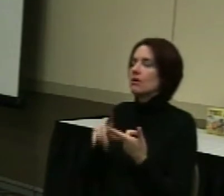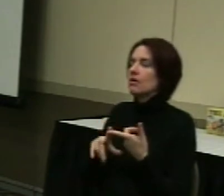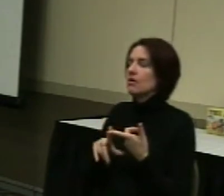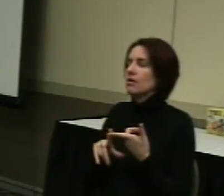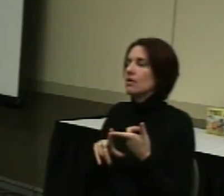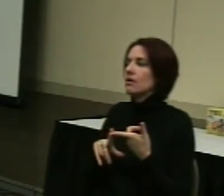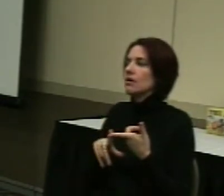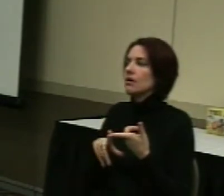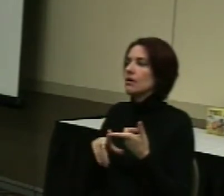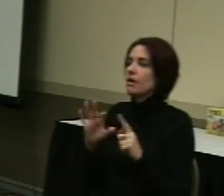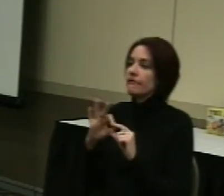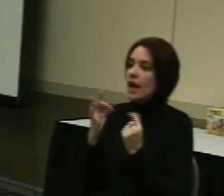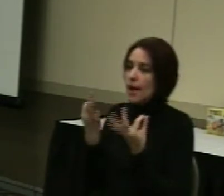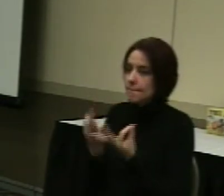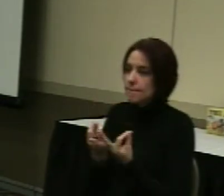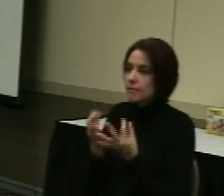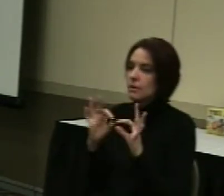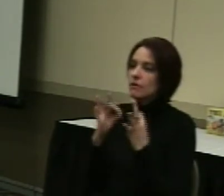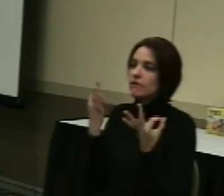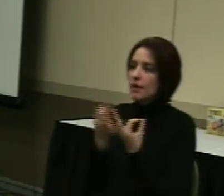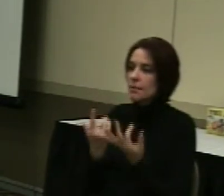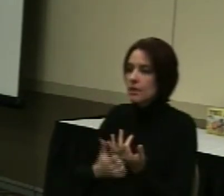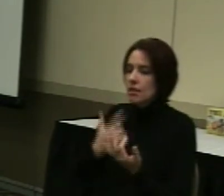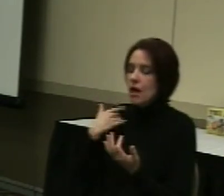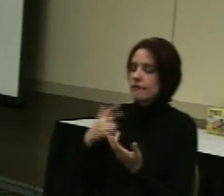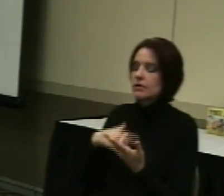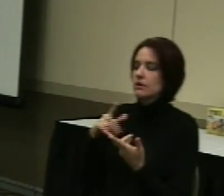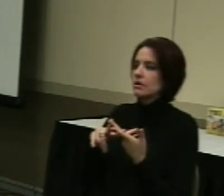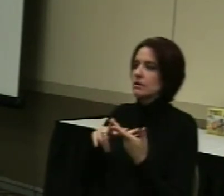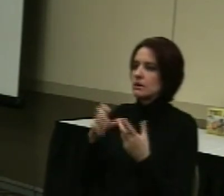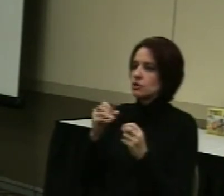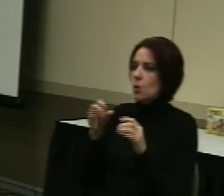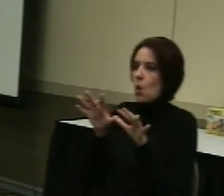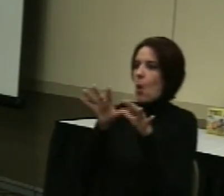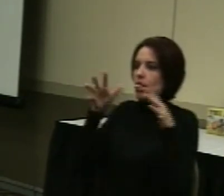her family life, the whole child, holistically.